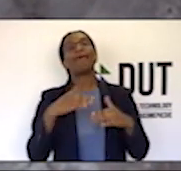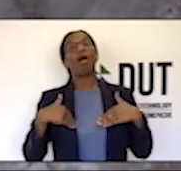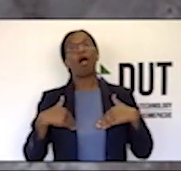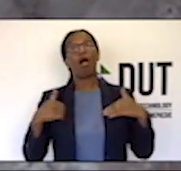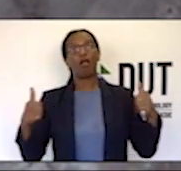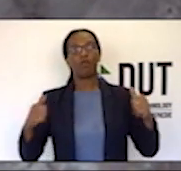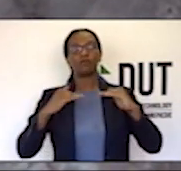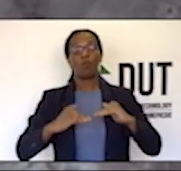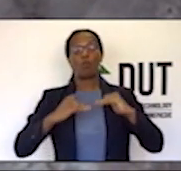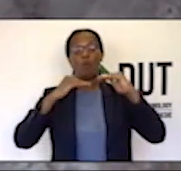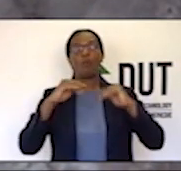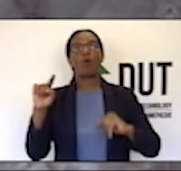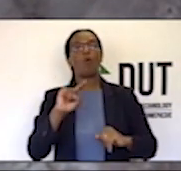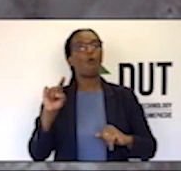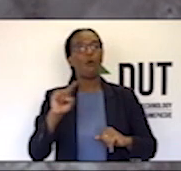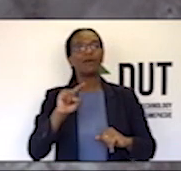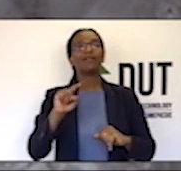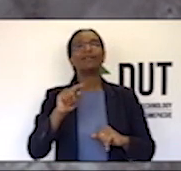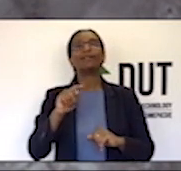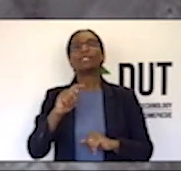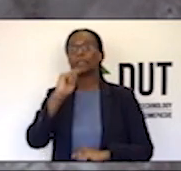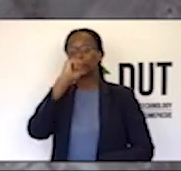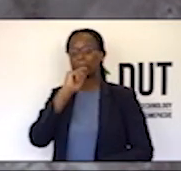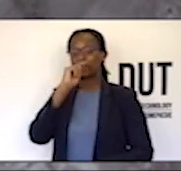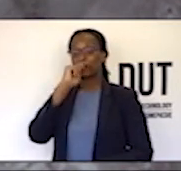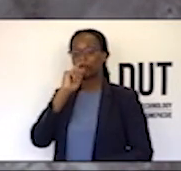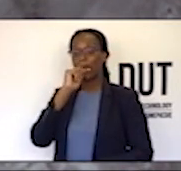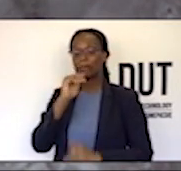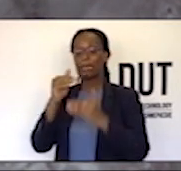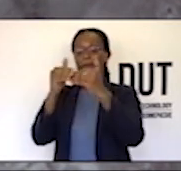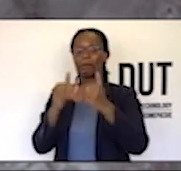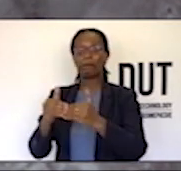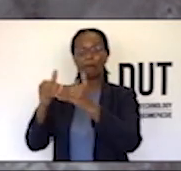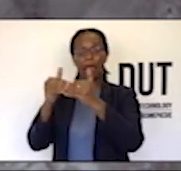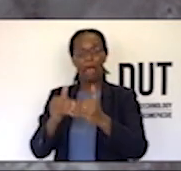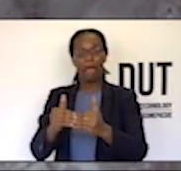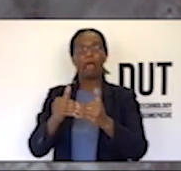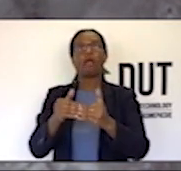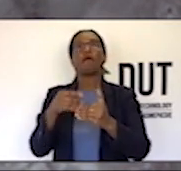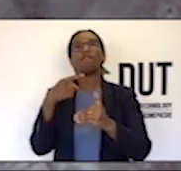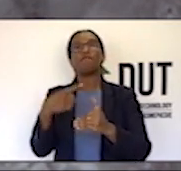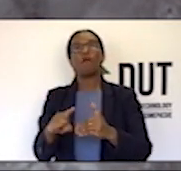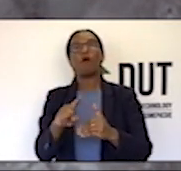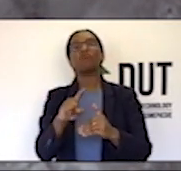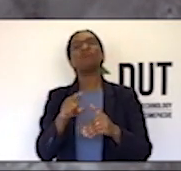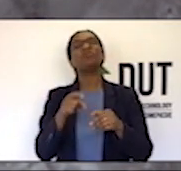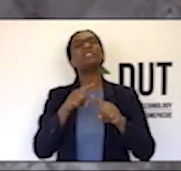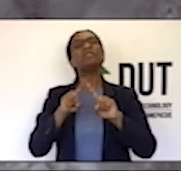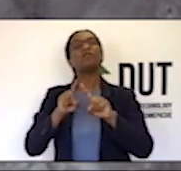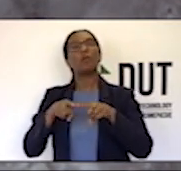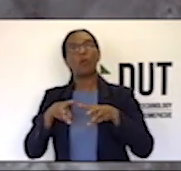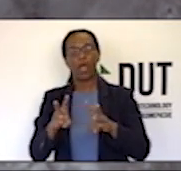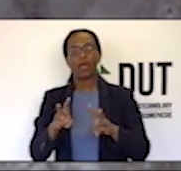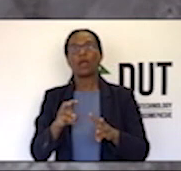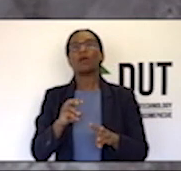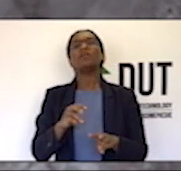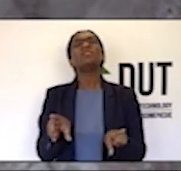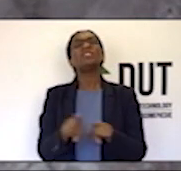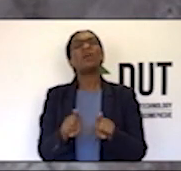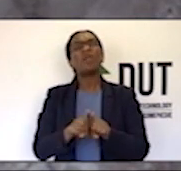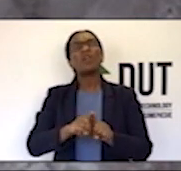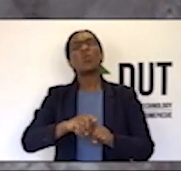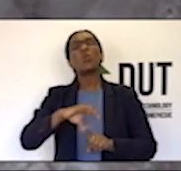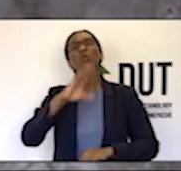to promote the treatment, care, and support approach. We also engage